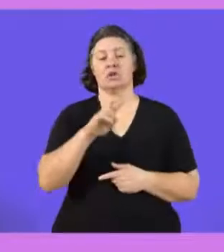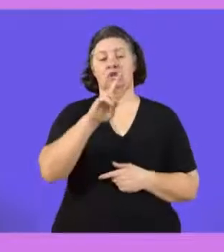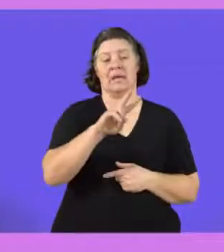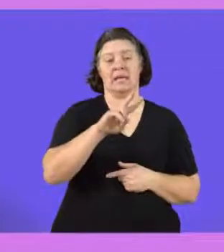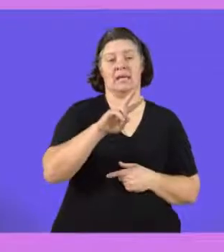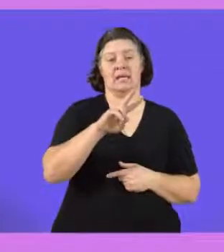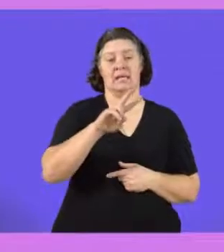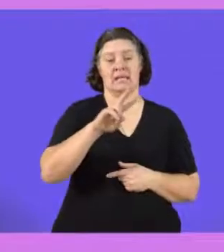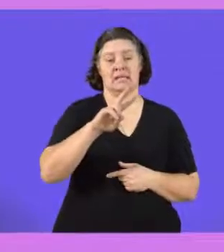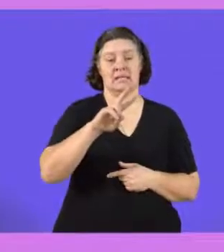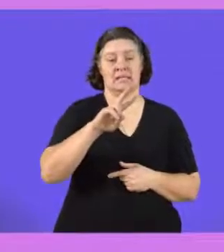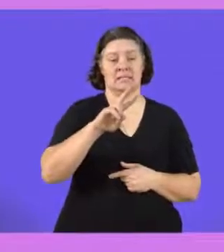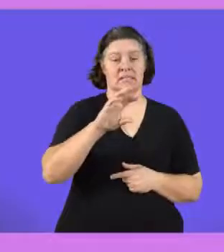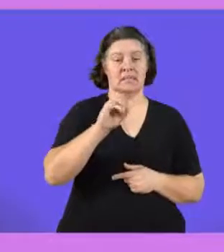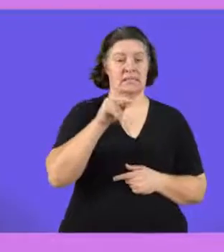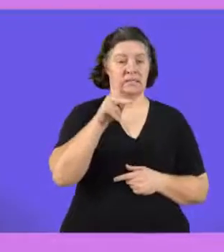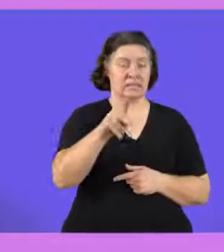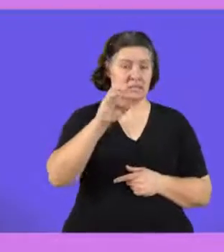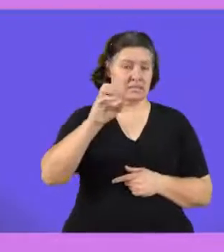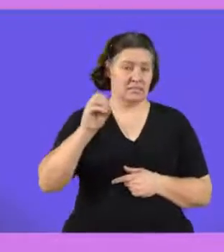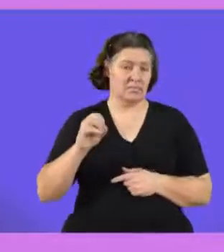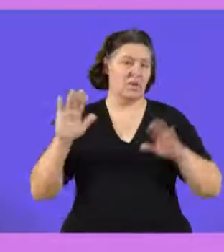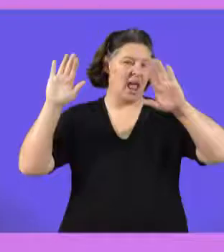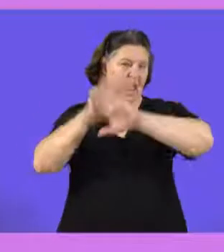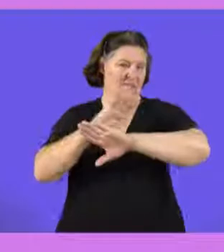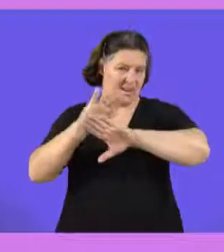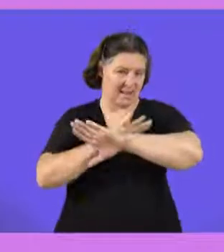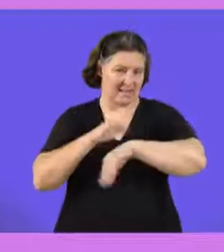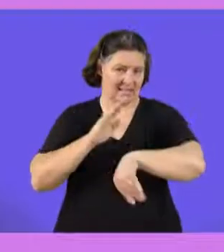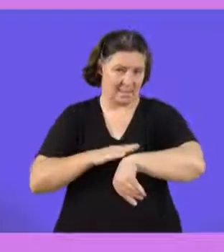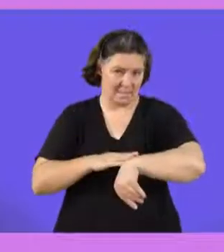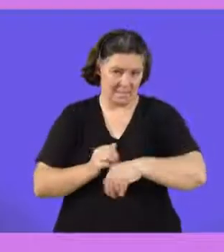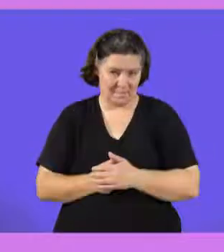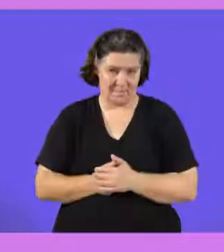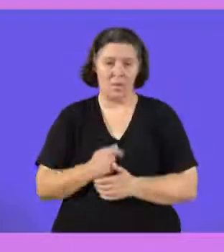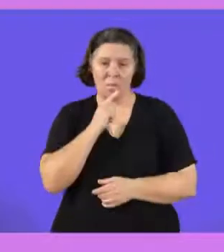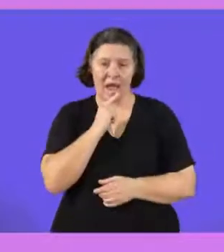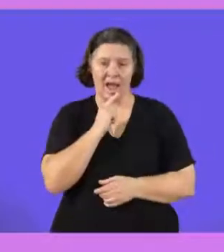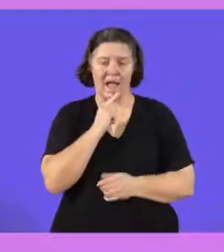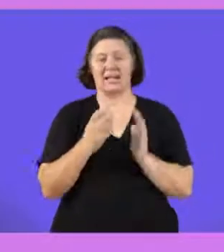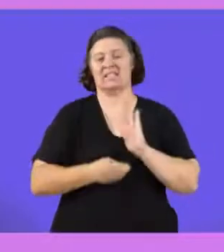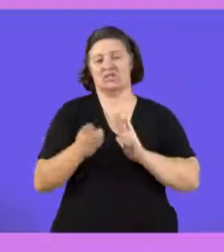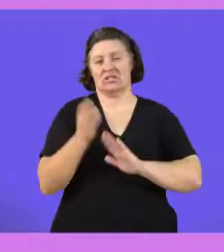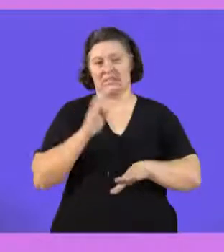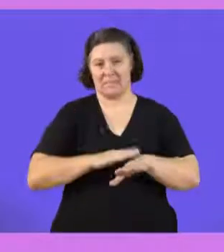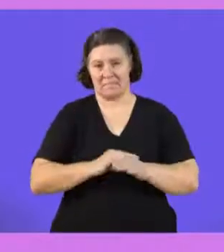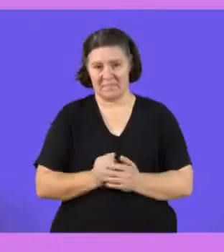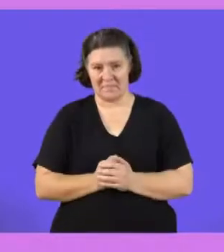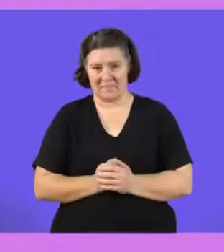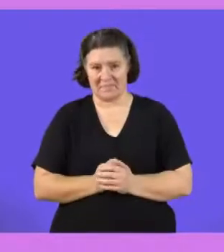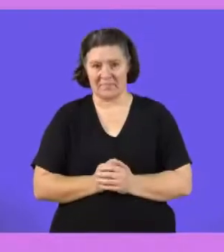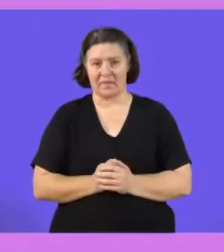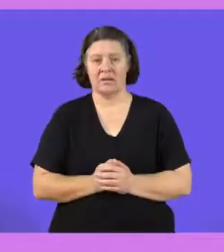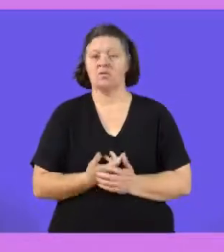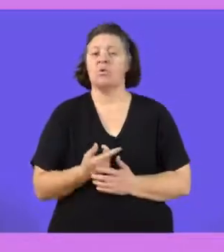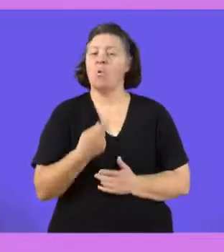I can write here, that will be 8 o'clock in the evening. So there's an example of digital time. So let's quickly move